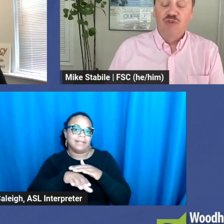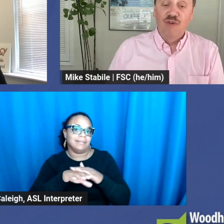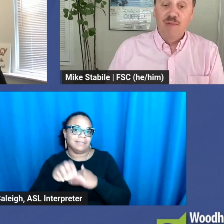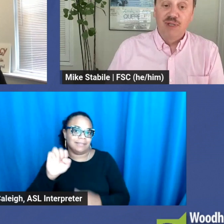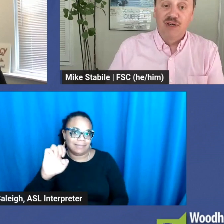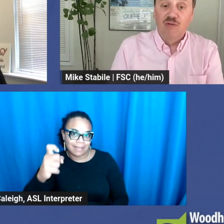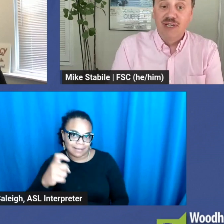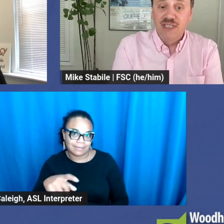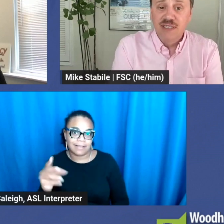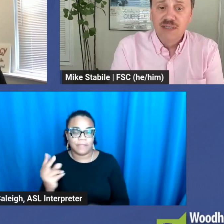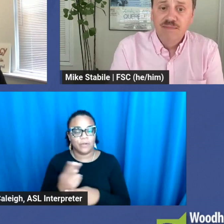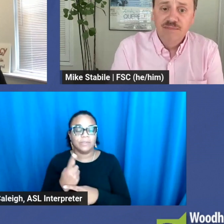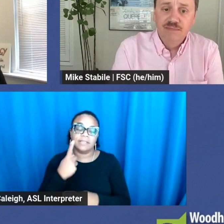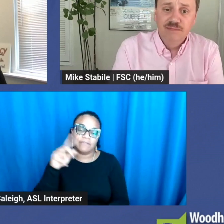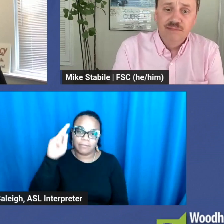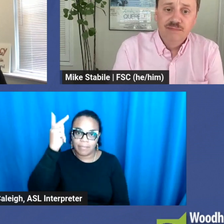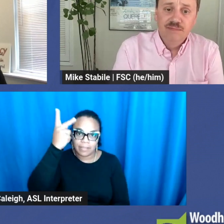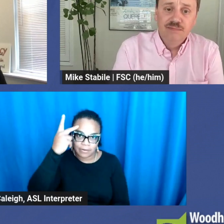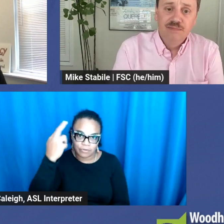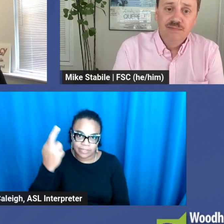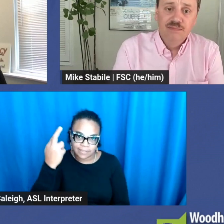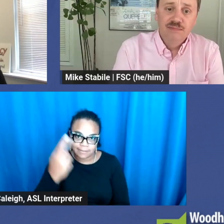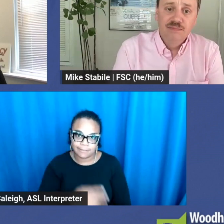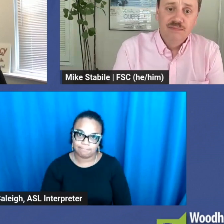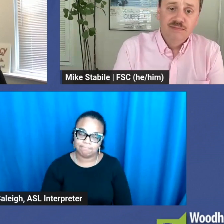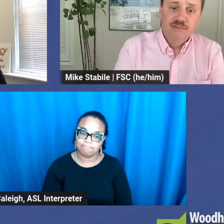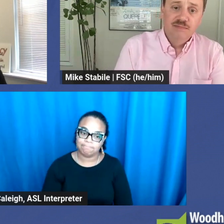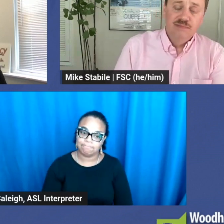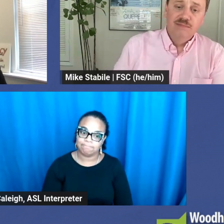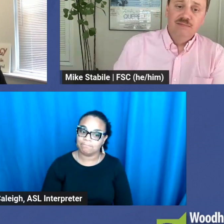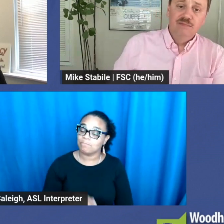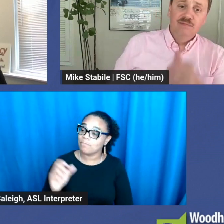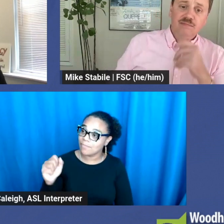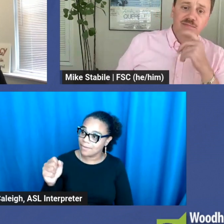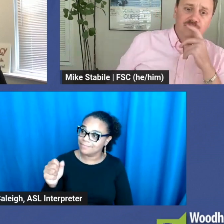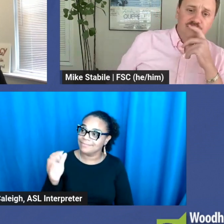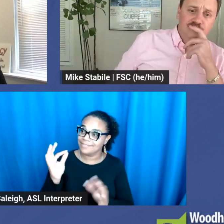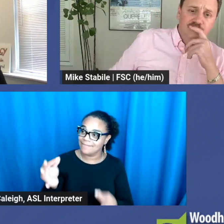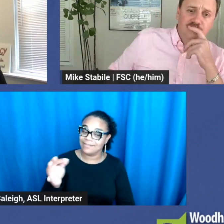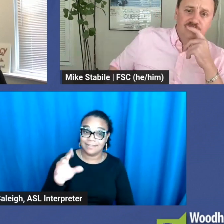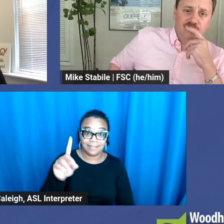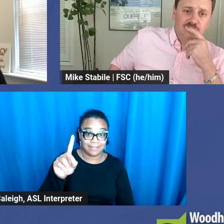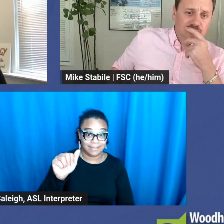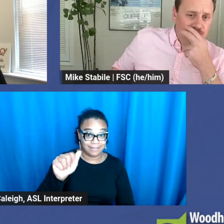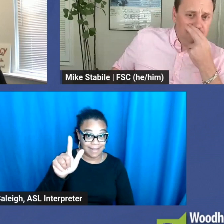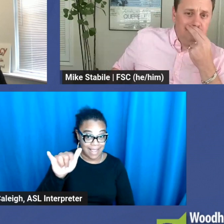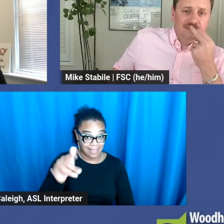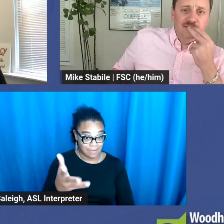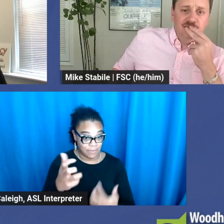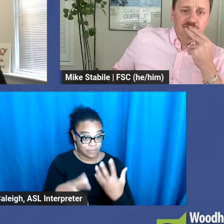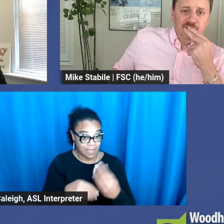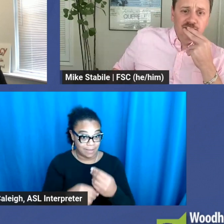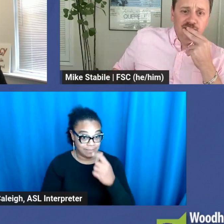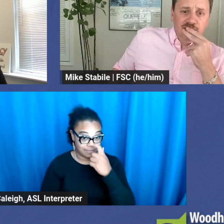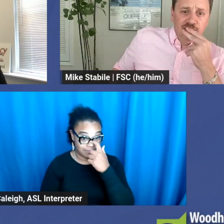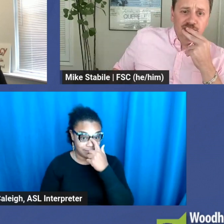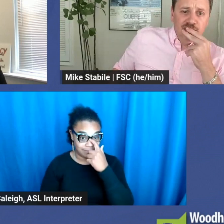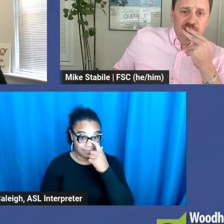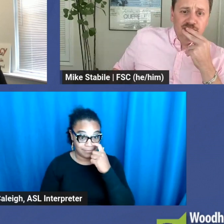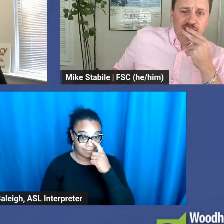being used for very political reasons. Yeah, absolutely. Daly, anything to add?